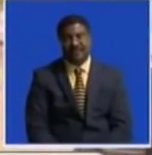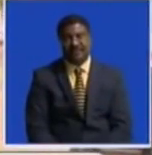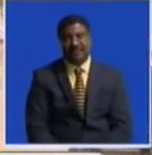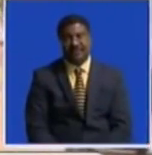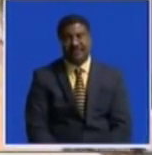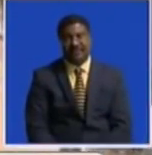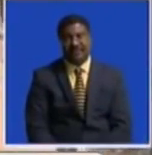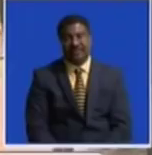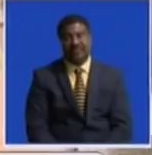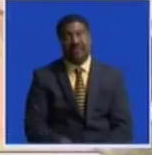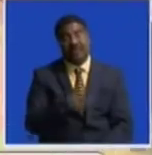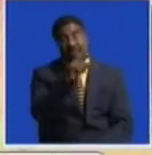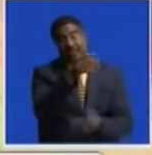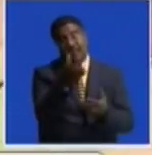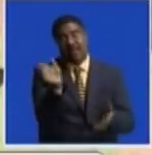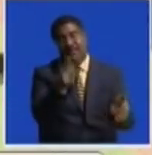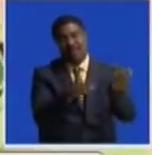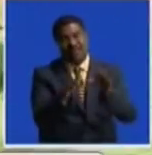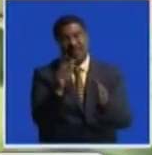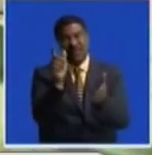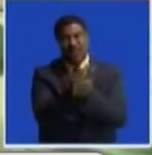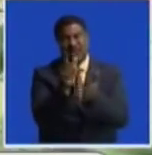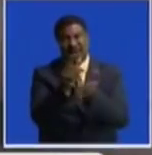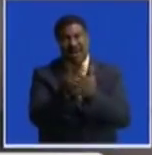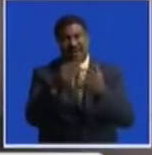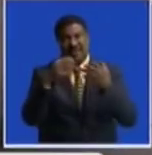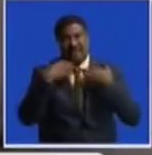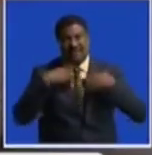She has been put to rest at Lusaka's Leopards Hill Memorial Park.